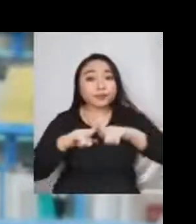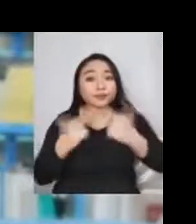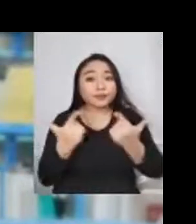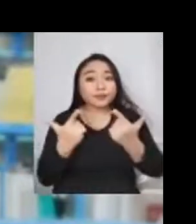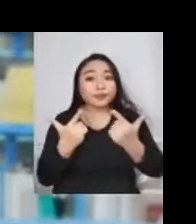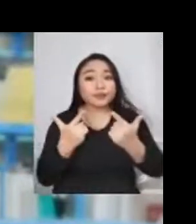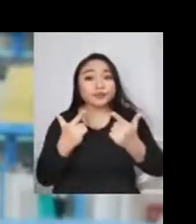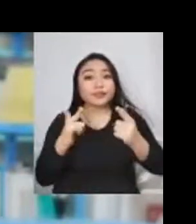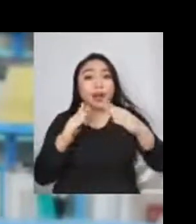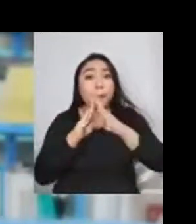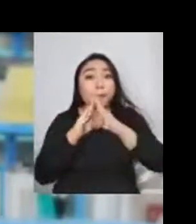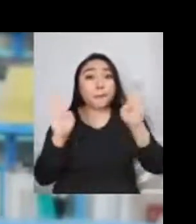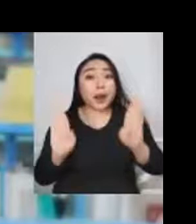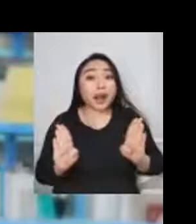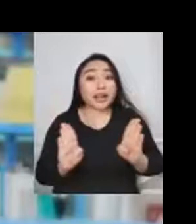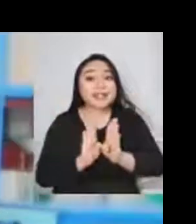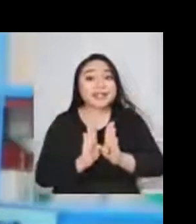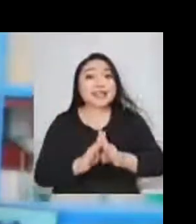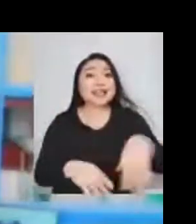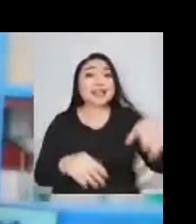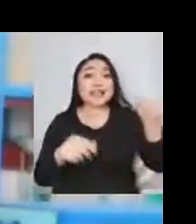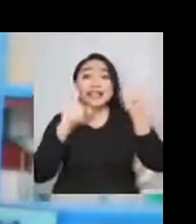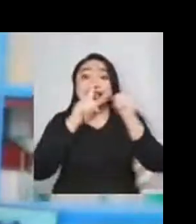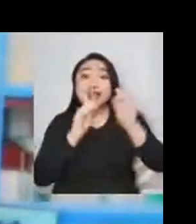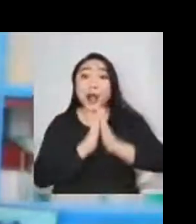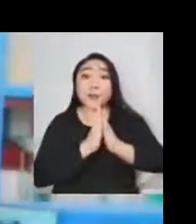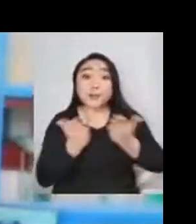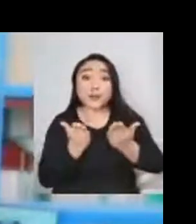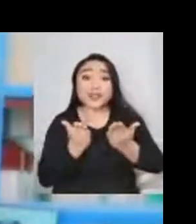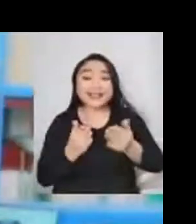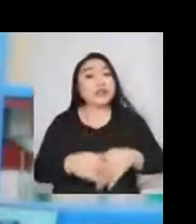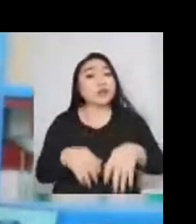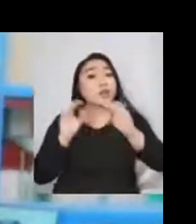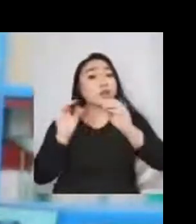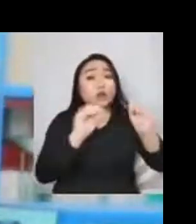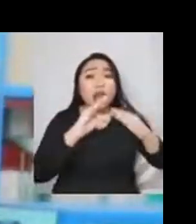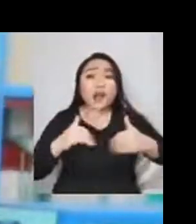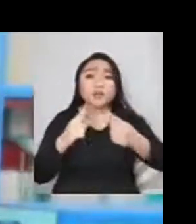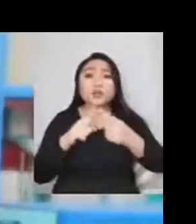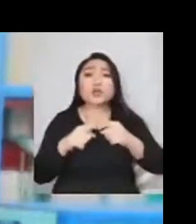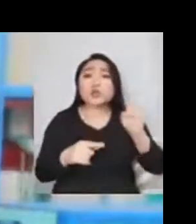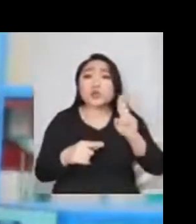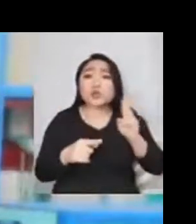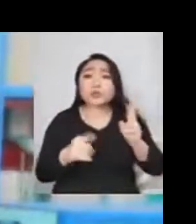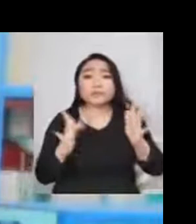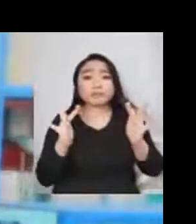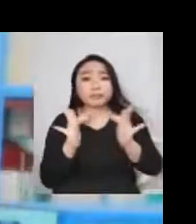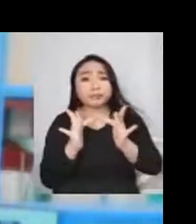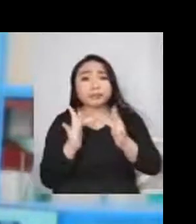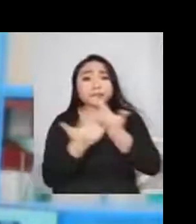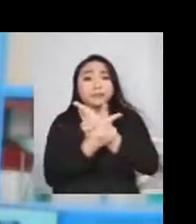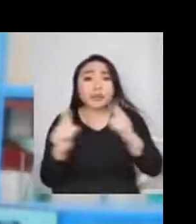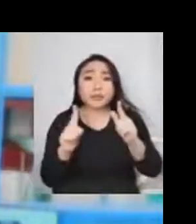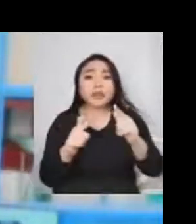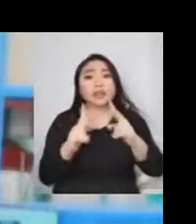the DOST Starbooks. It will teach you how to navigate the DOST Starbooks offline or